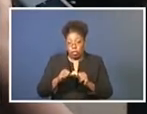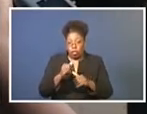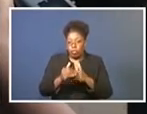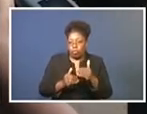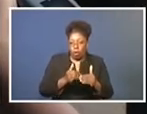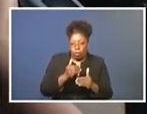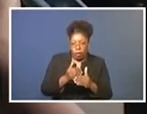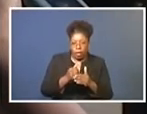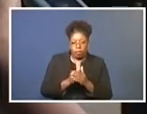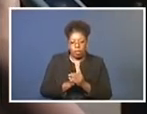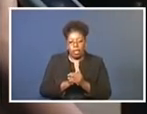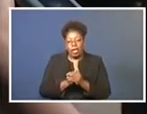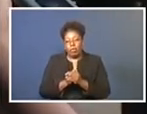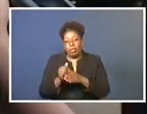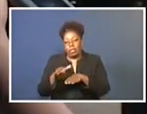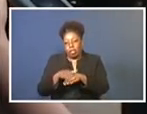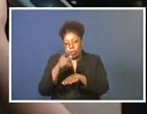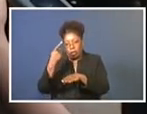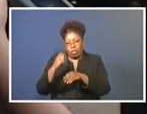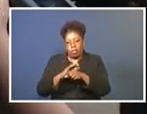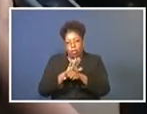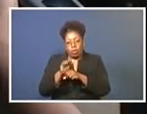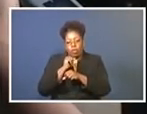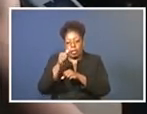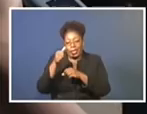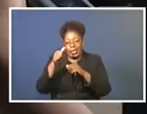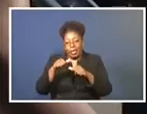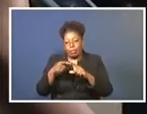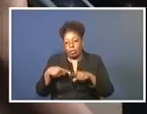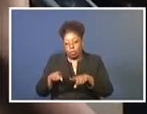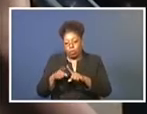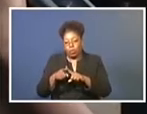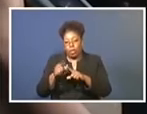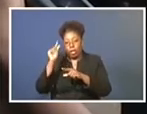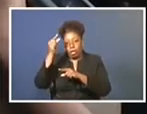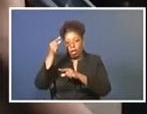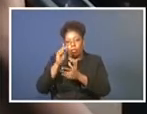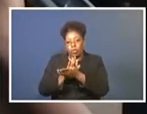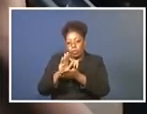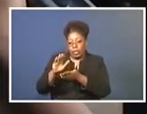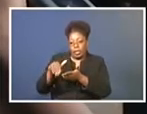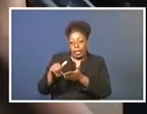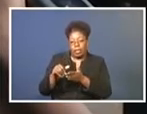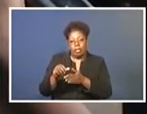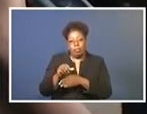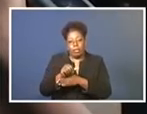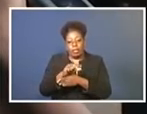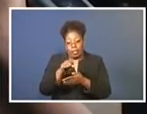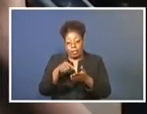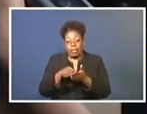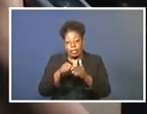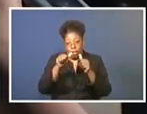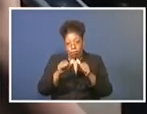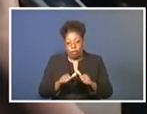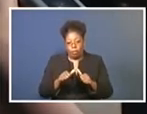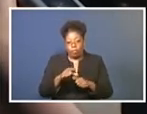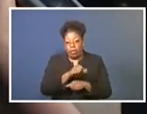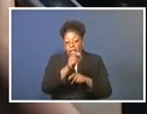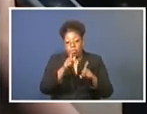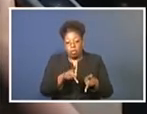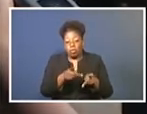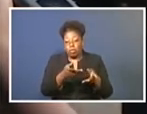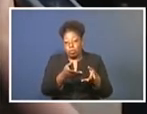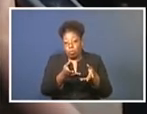COVID because we haven't been able to get into the government schools, but that program is still available for anyone who wants to learn how to row. We ask that you're